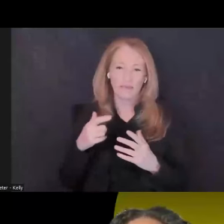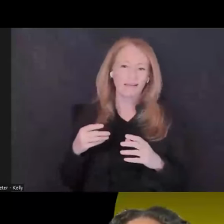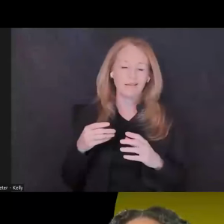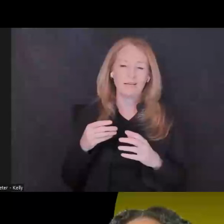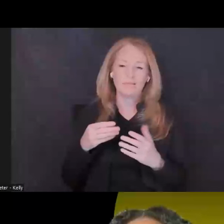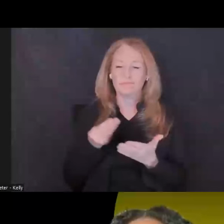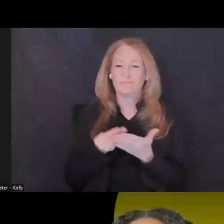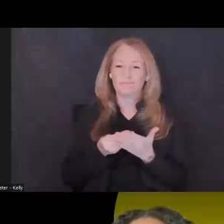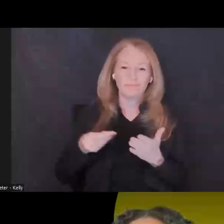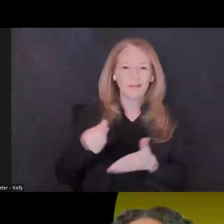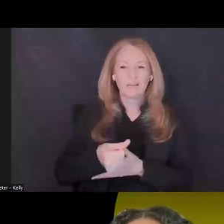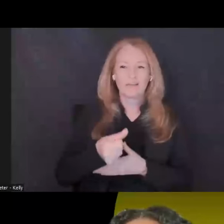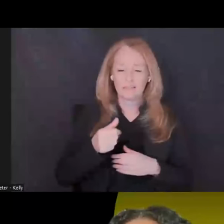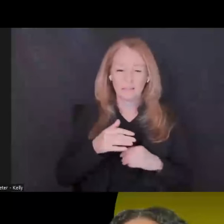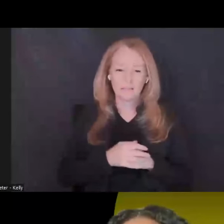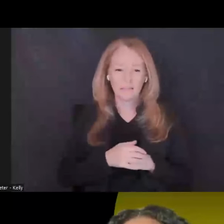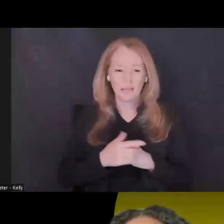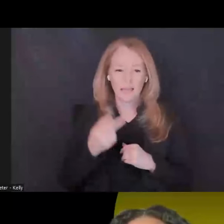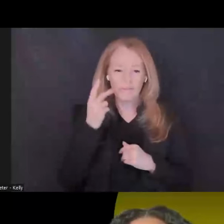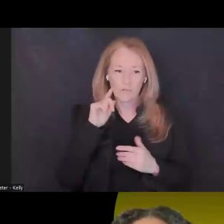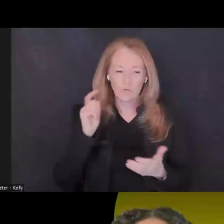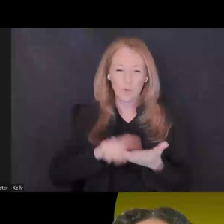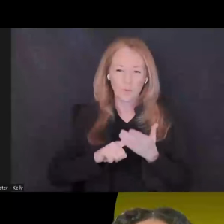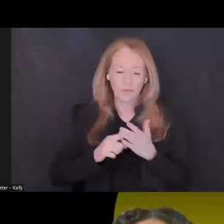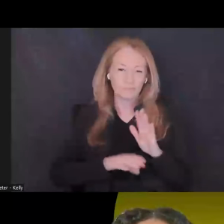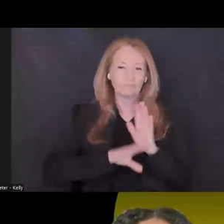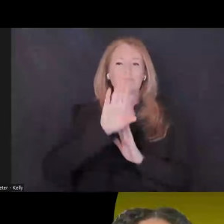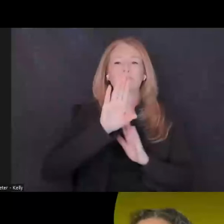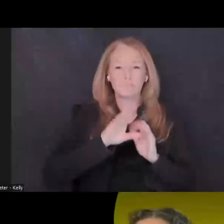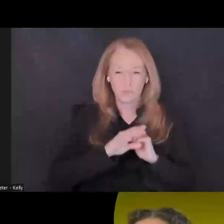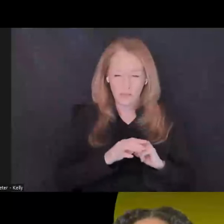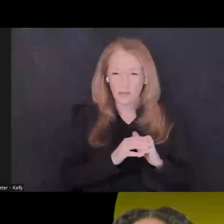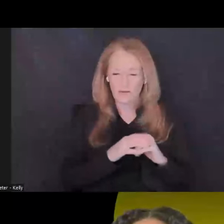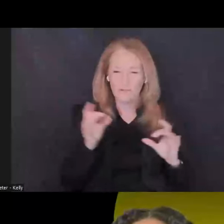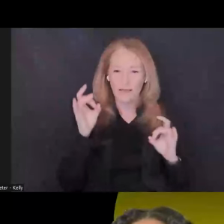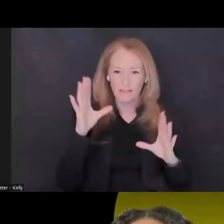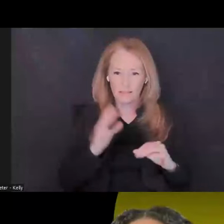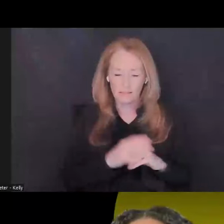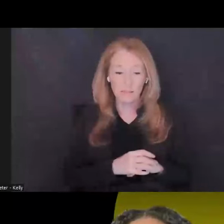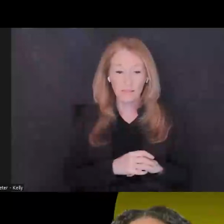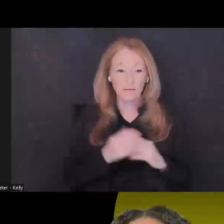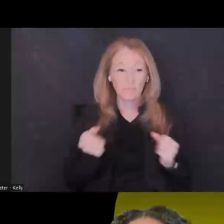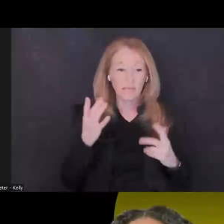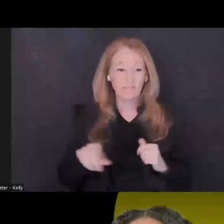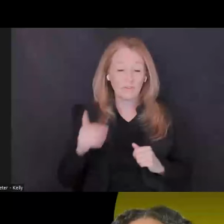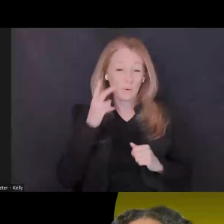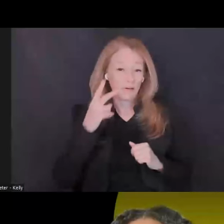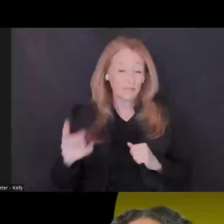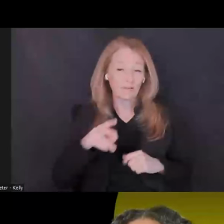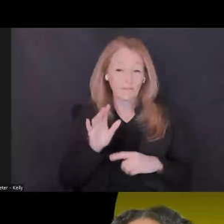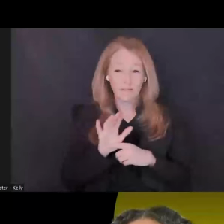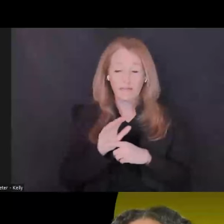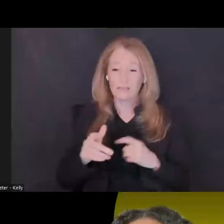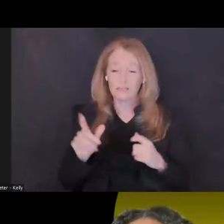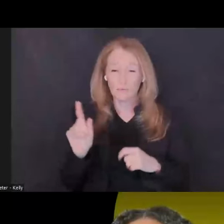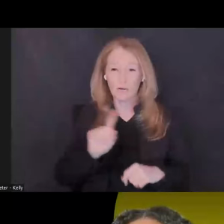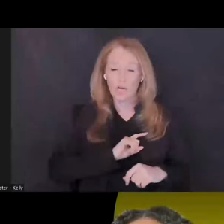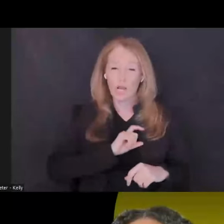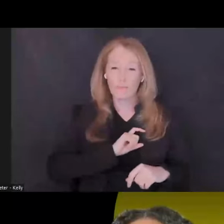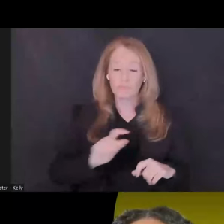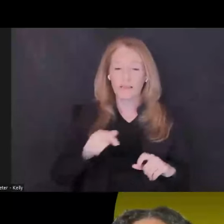you, I'm sure, have seen campaigns to fire cops that have killed Black and Brown people. And these uprisings were rooted in